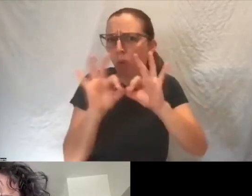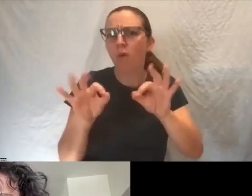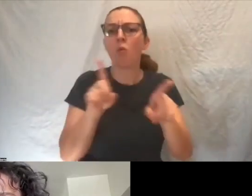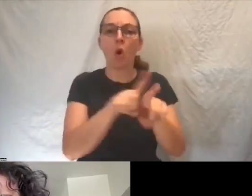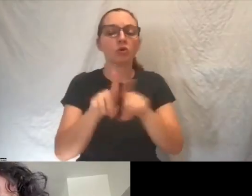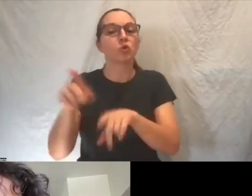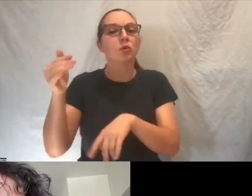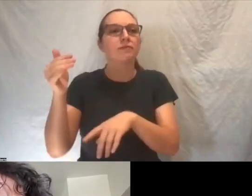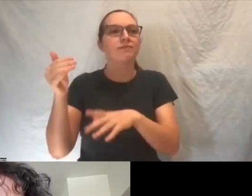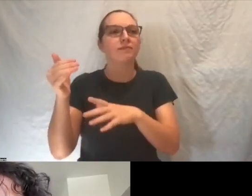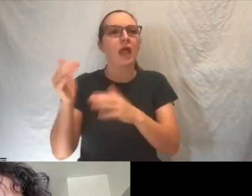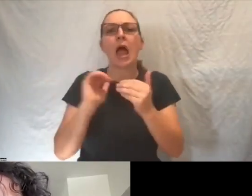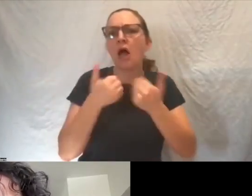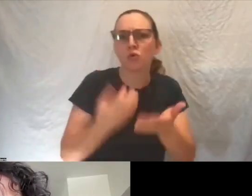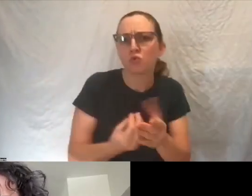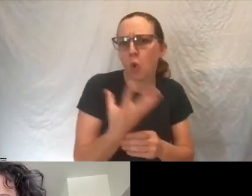know how to grow